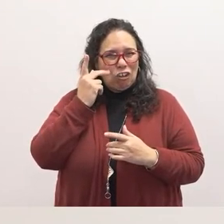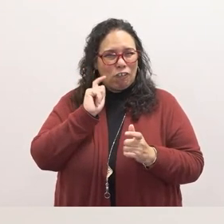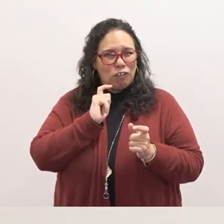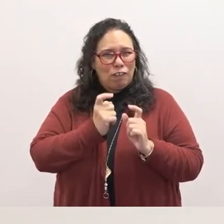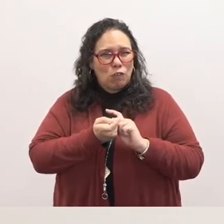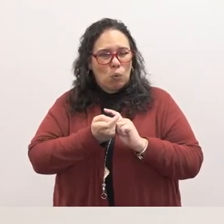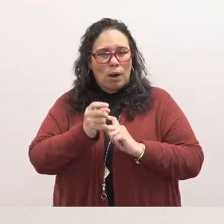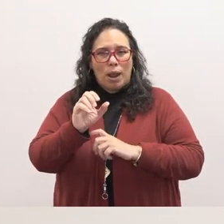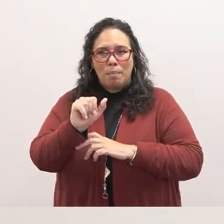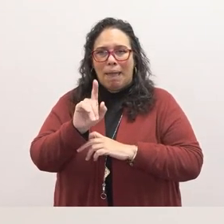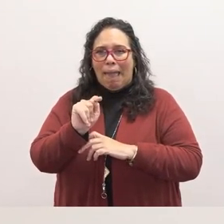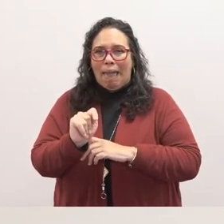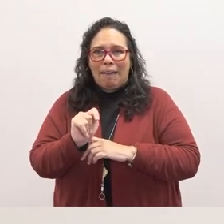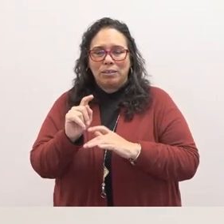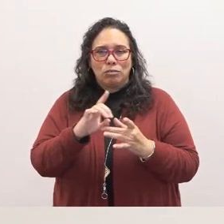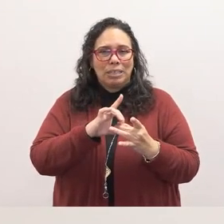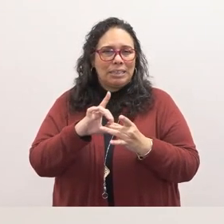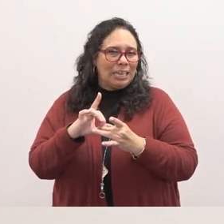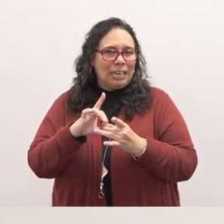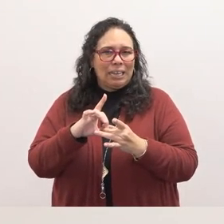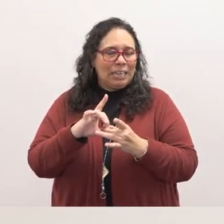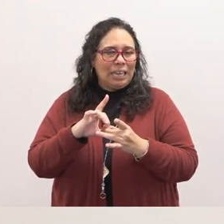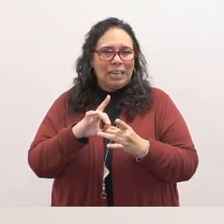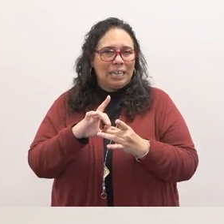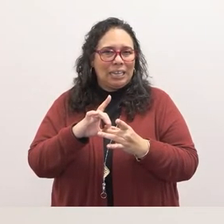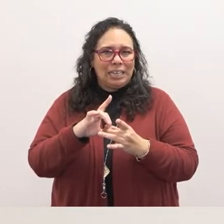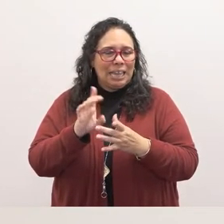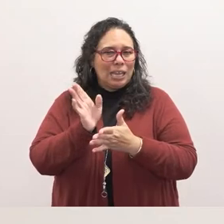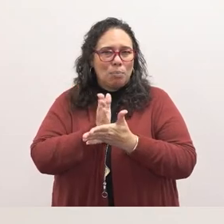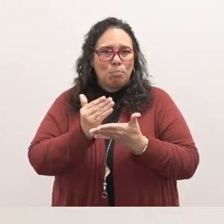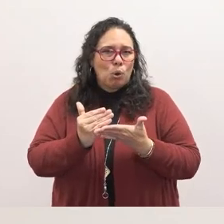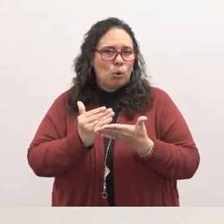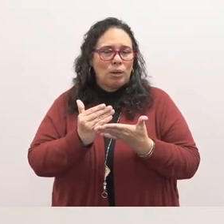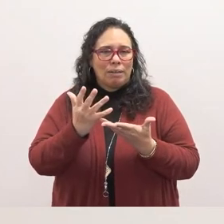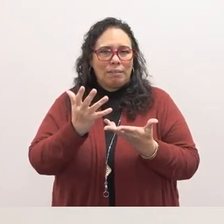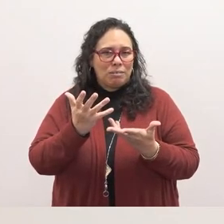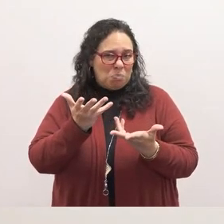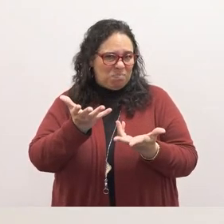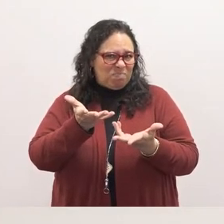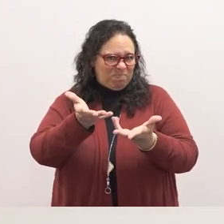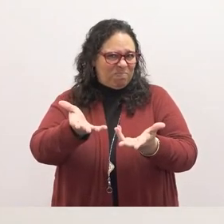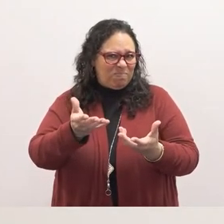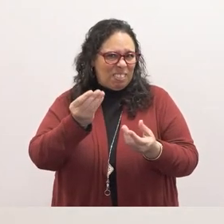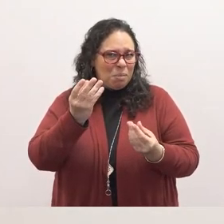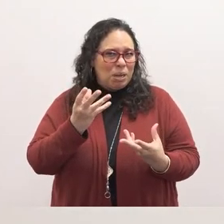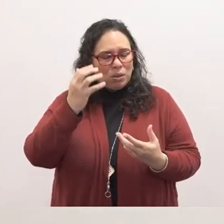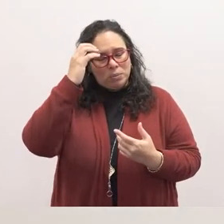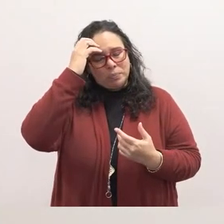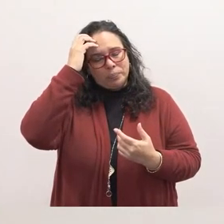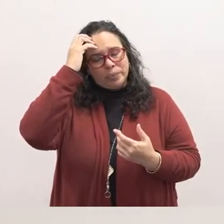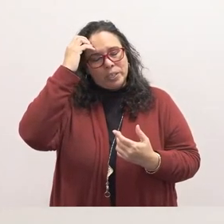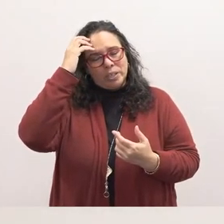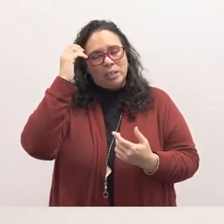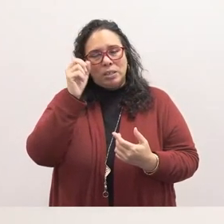Wayne. And I know you said there was a component of that that you weren't going to get to. So if it's that, just let me know.